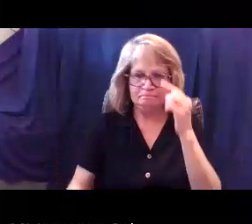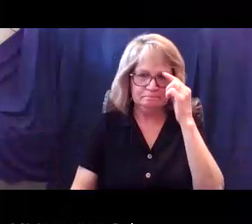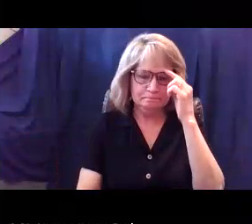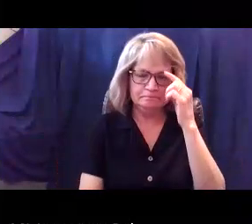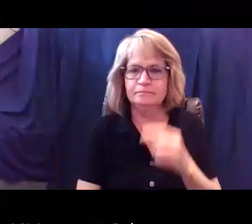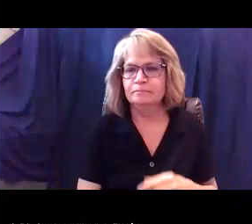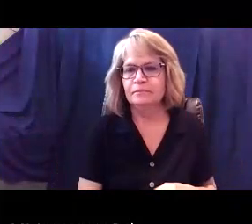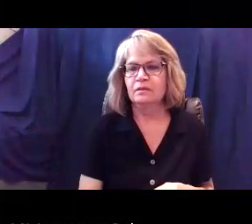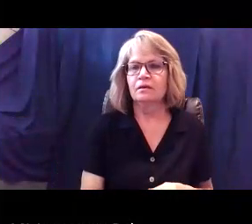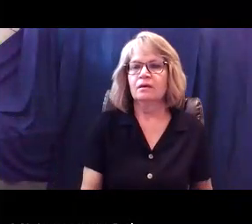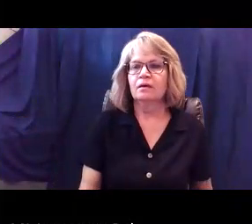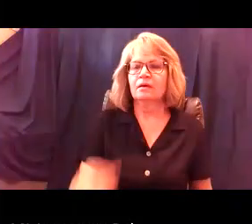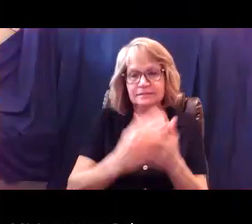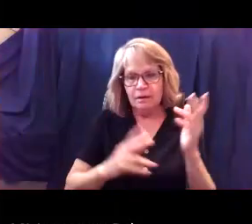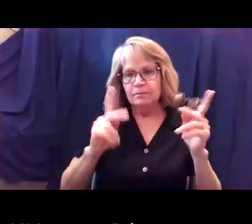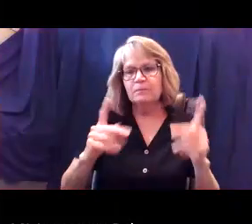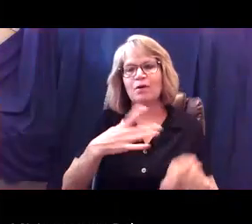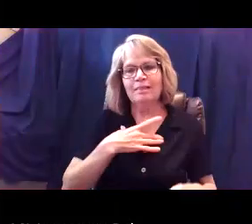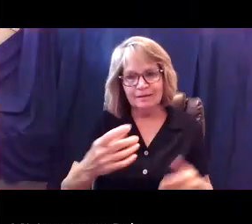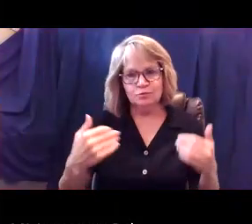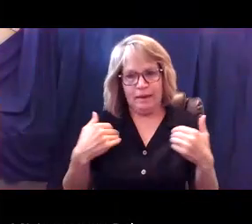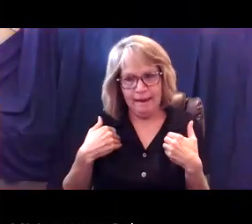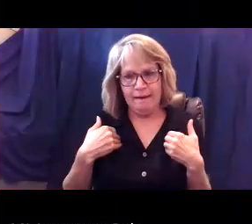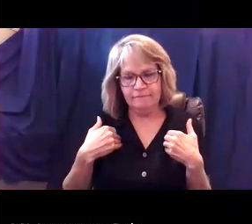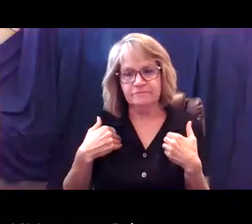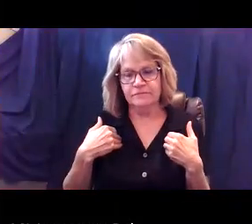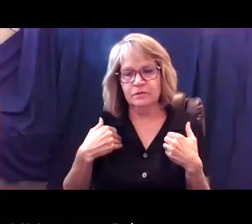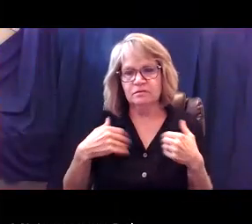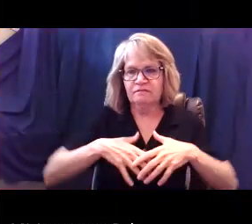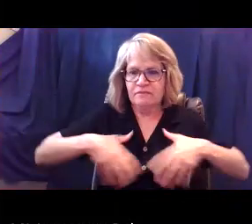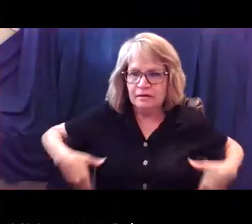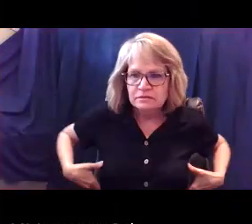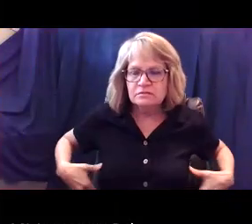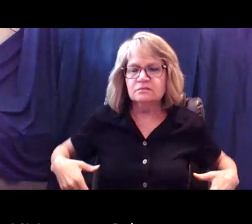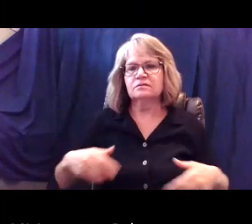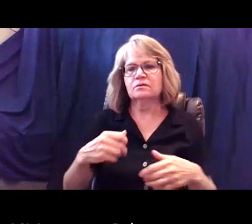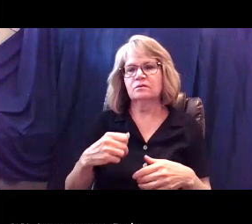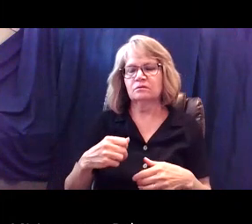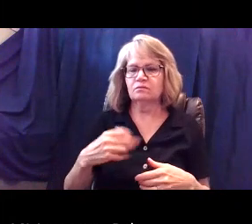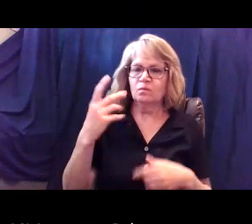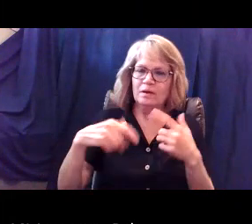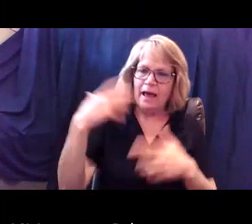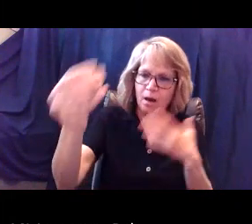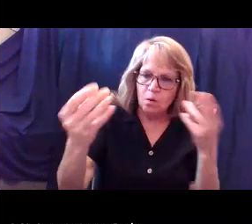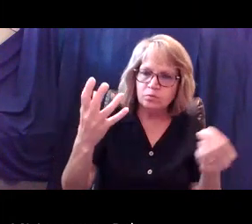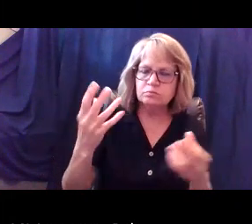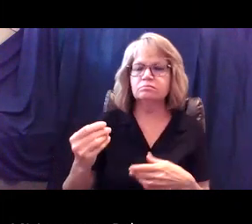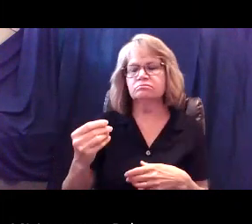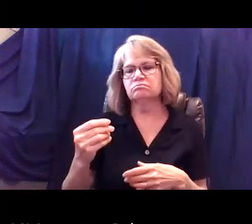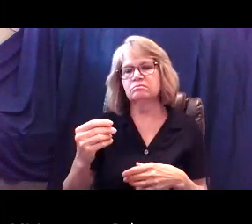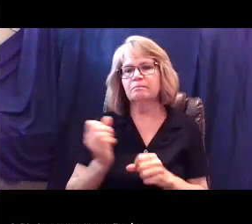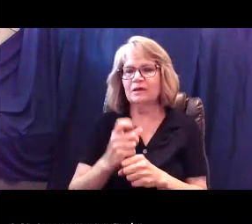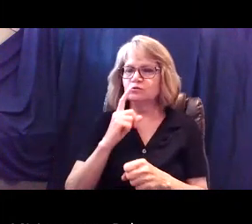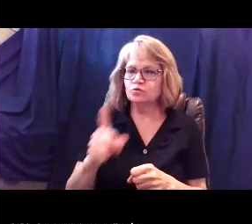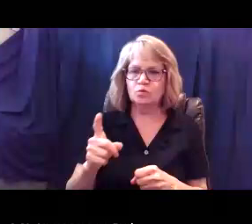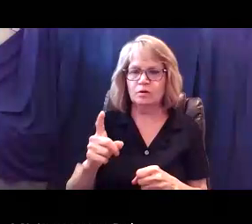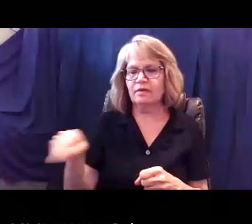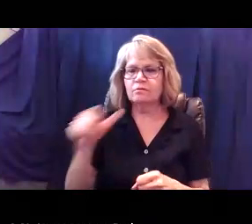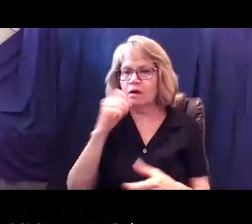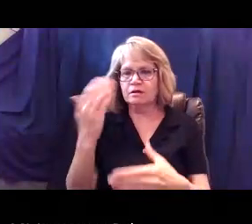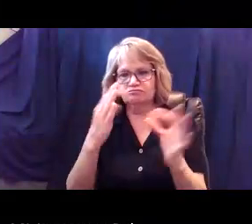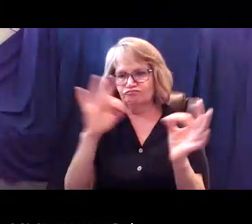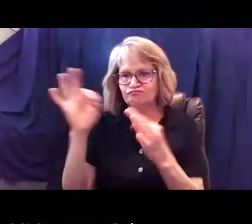individuals like to have those vests on their animals. It can be helpful when they're out in public to make sure that they're not disturbed while they're working, but these